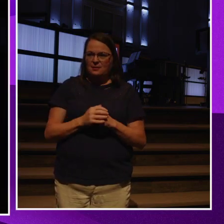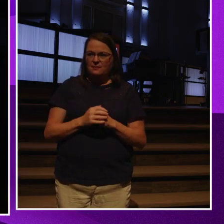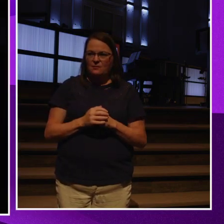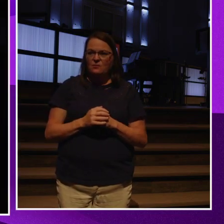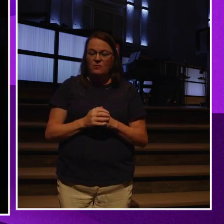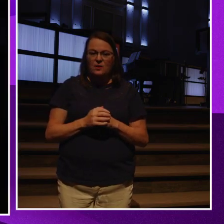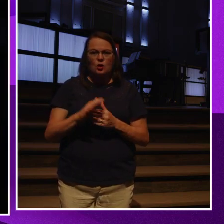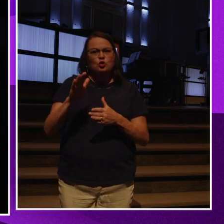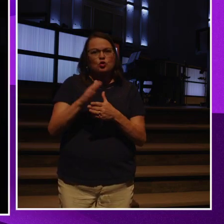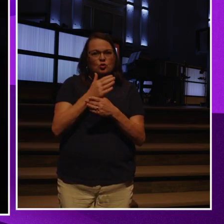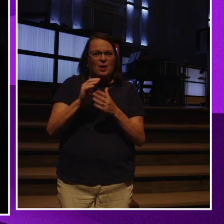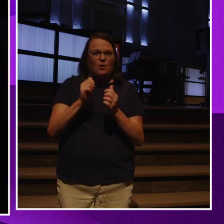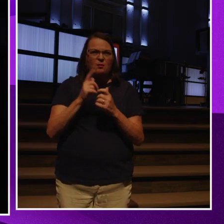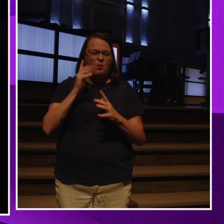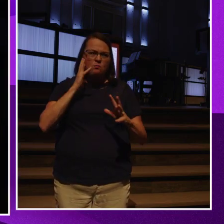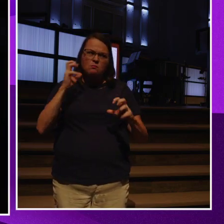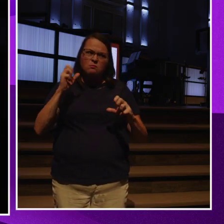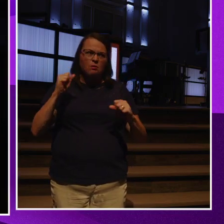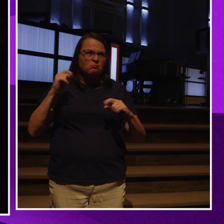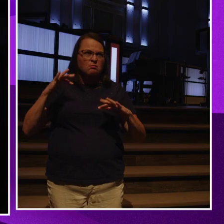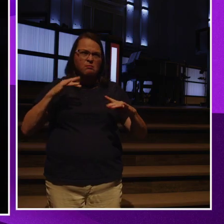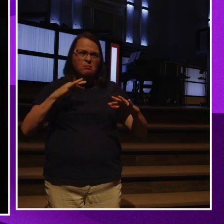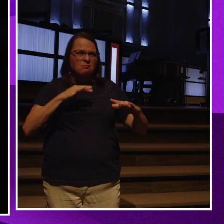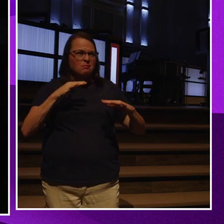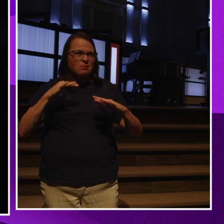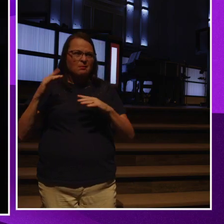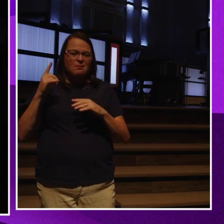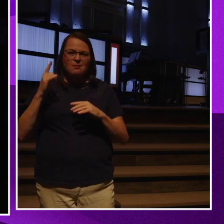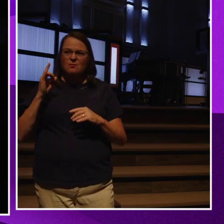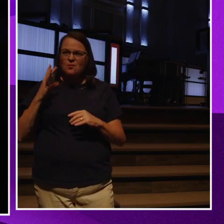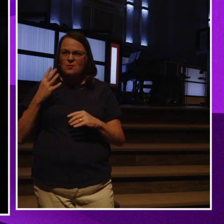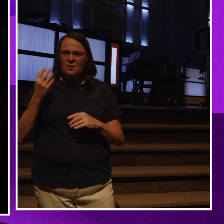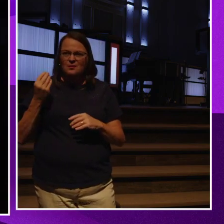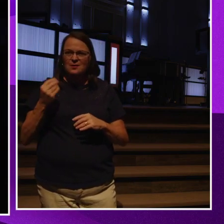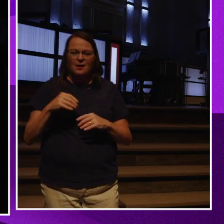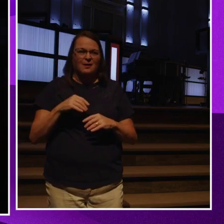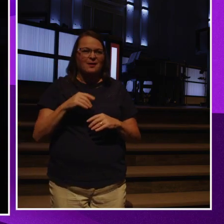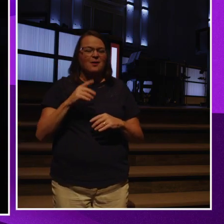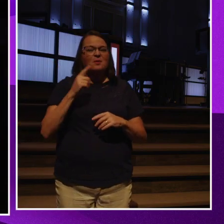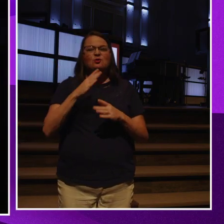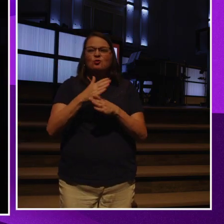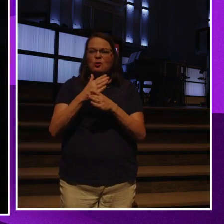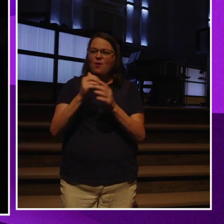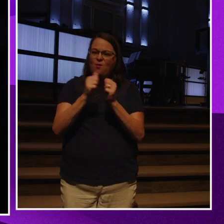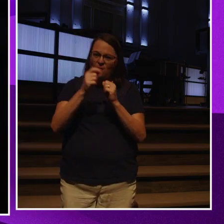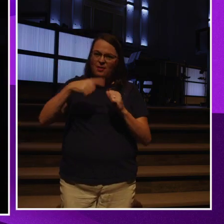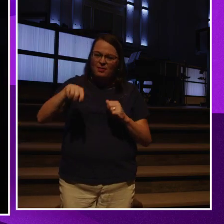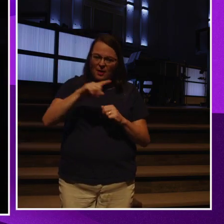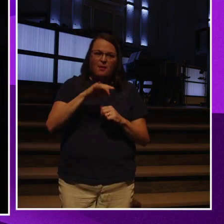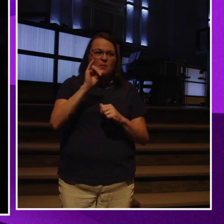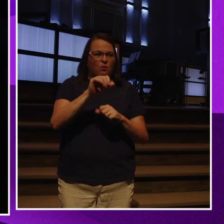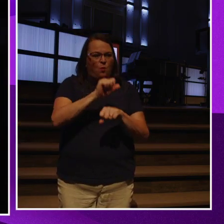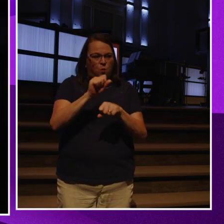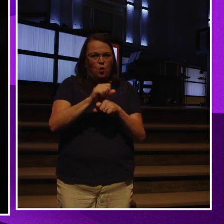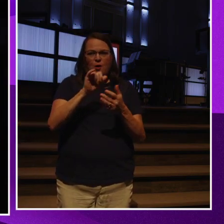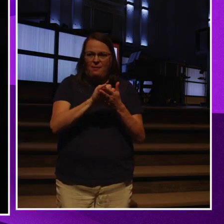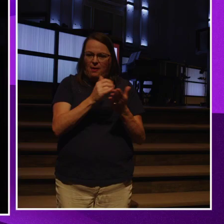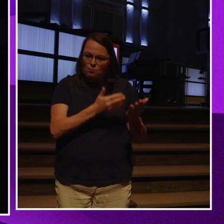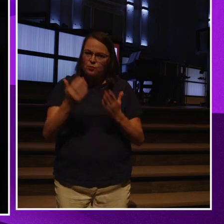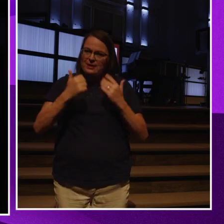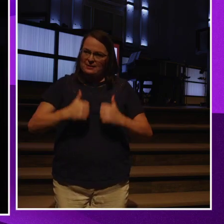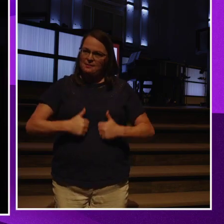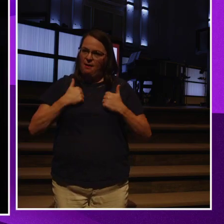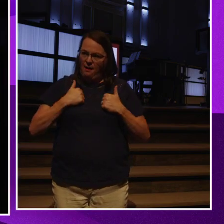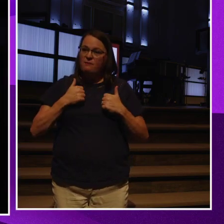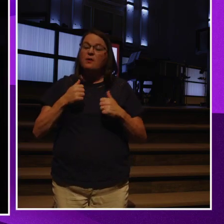Share with them the work that brings life. So there's a work for us to do, and it's a witness